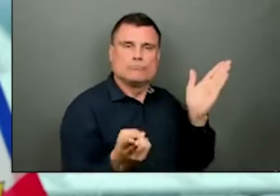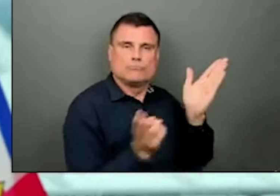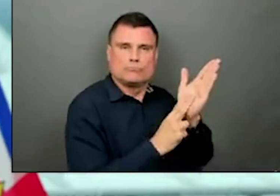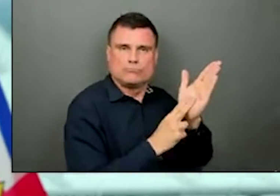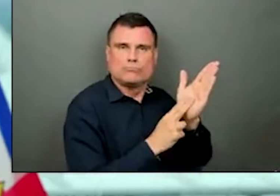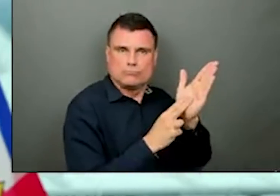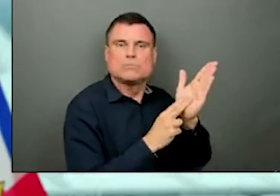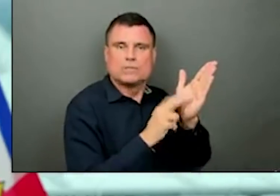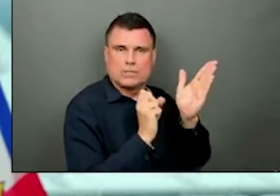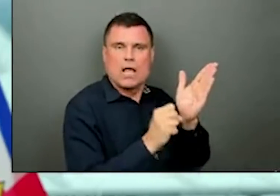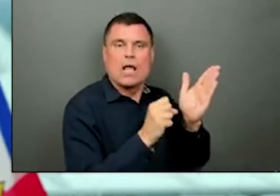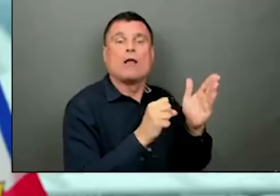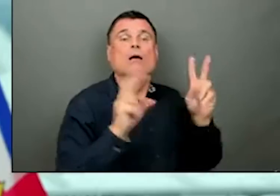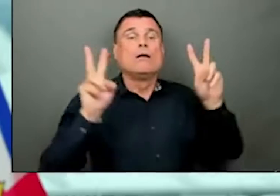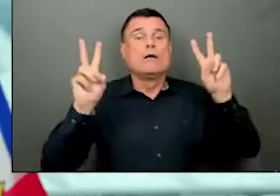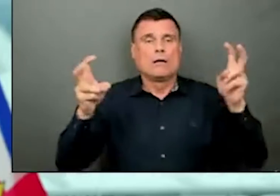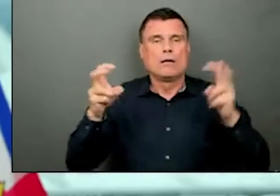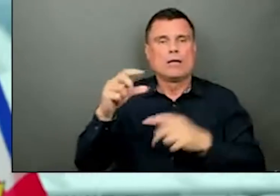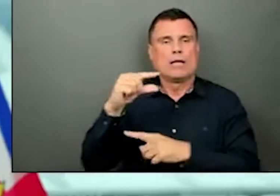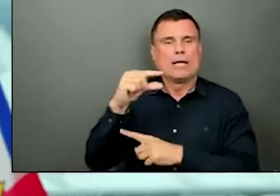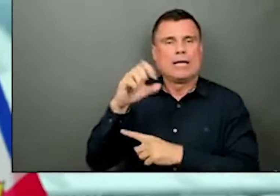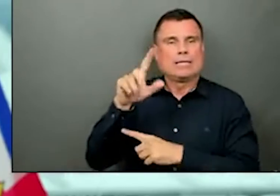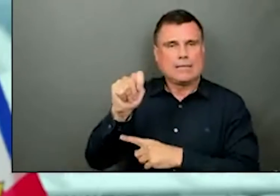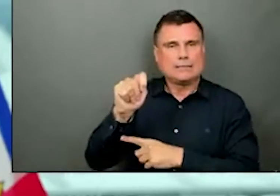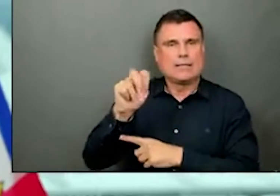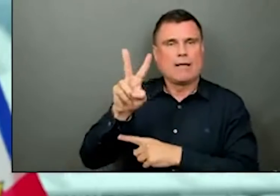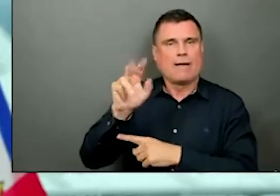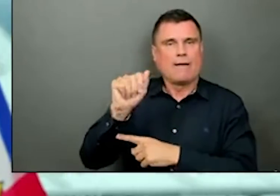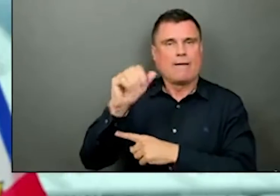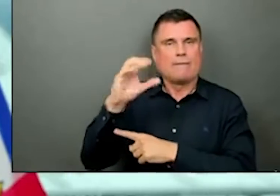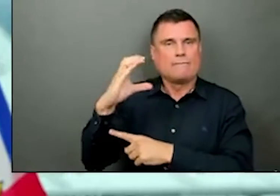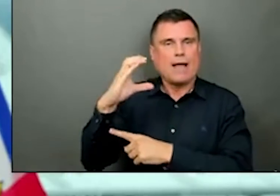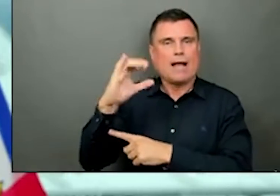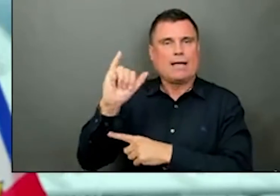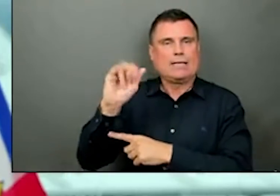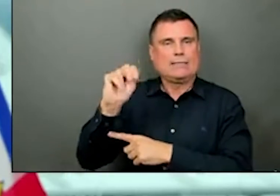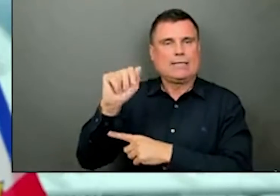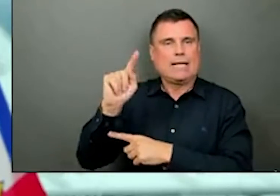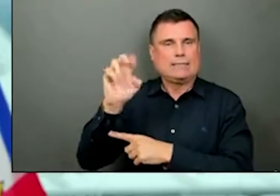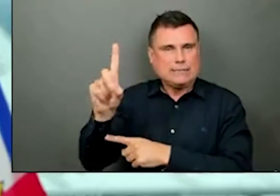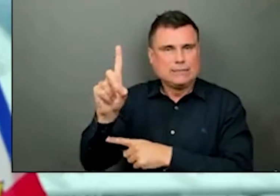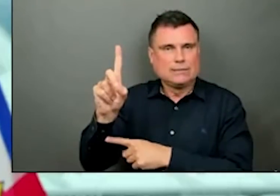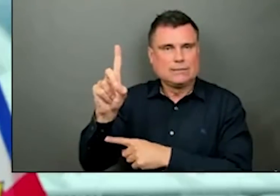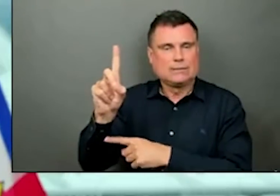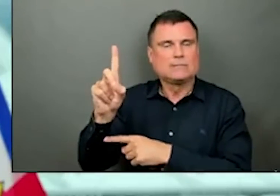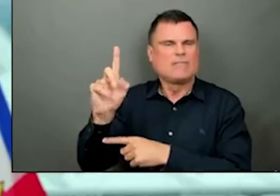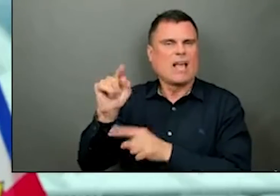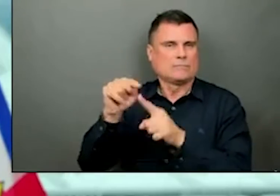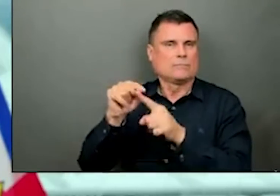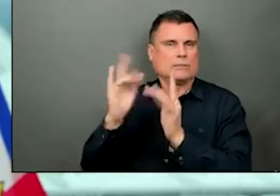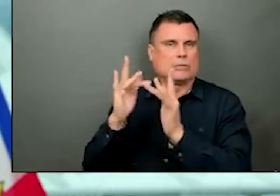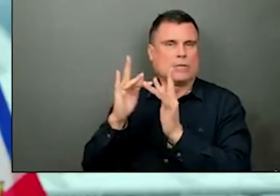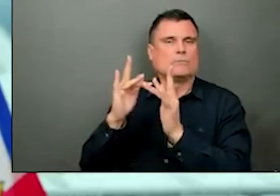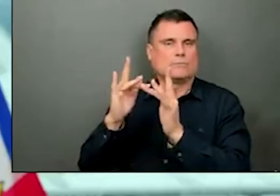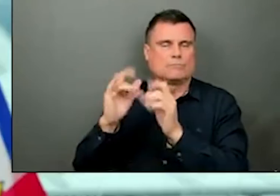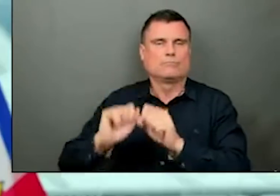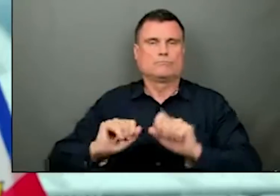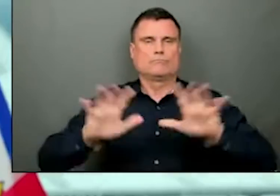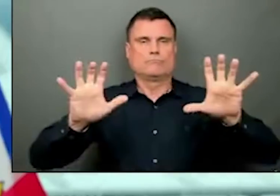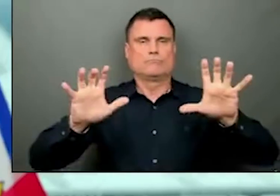1-833-838-2323. This is the simplest and most effective way to get your dose of vaccine as soon as